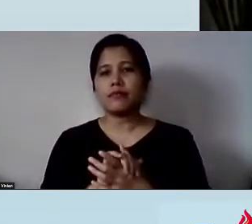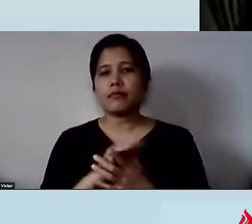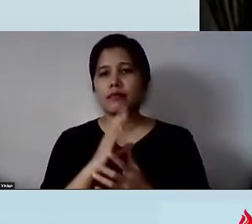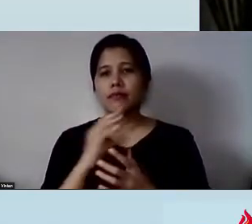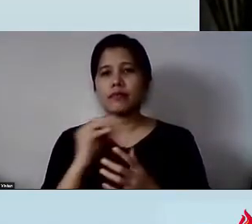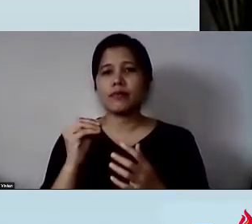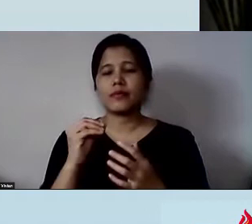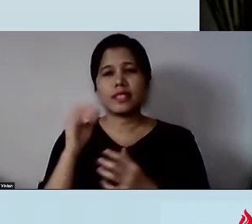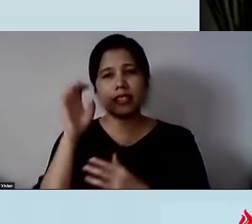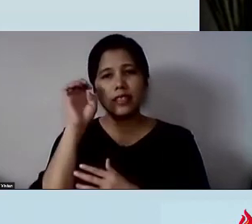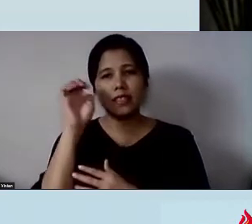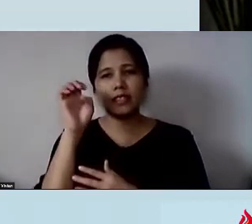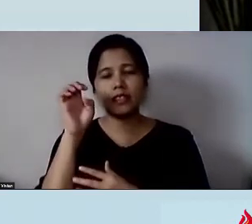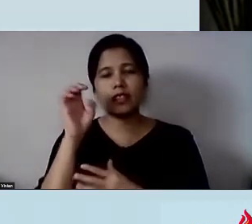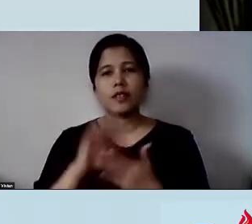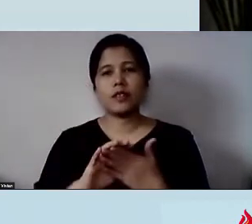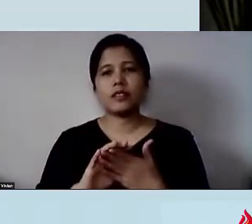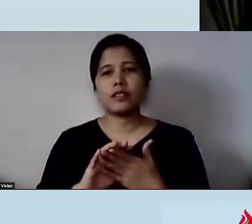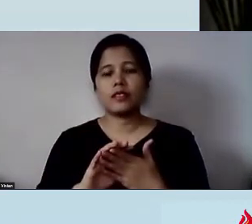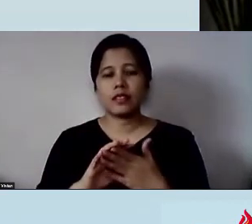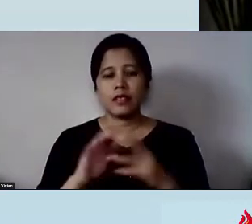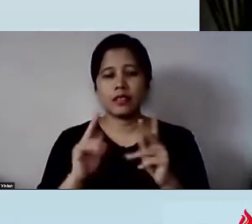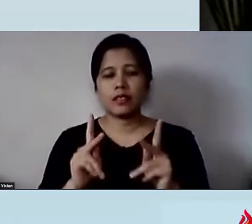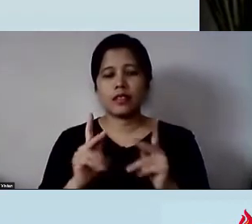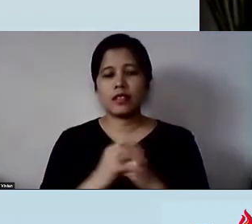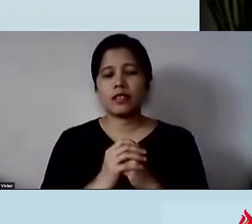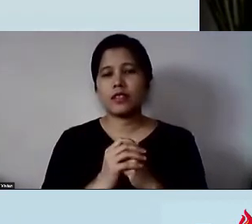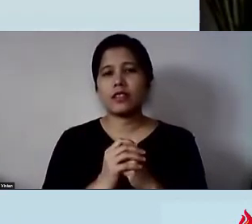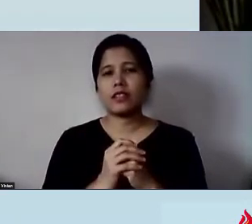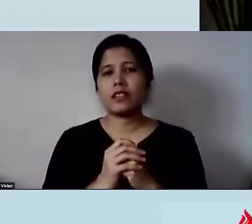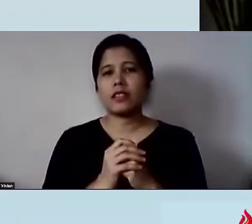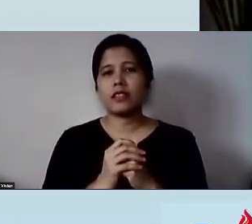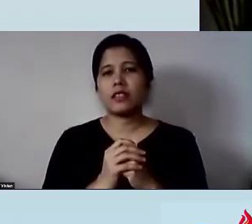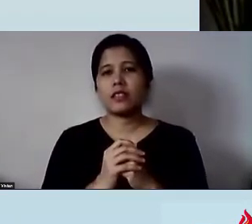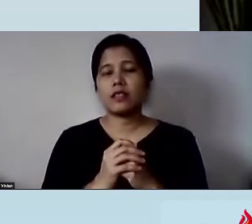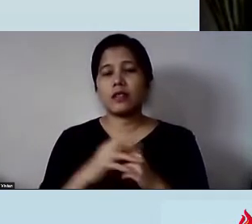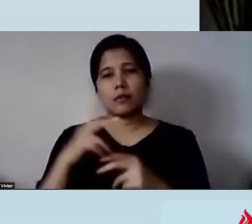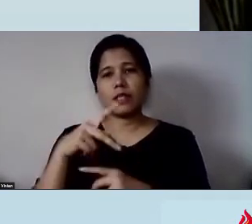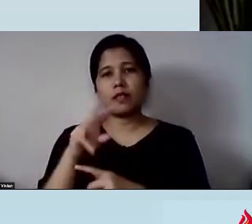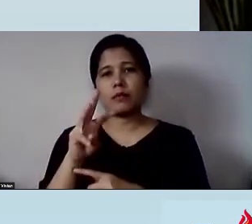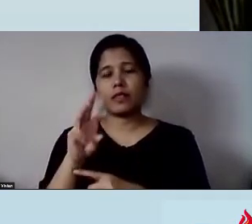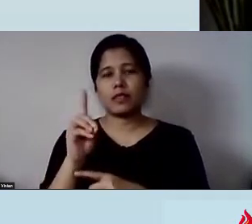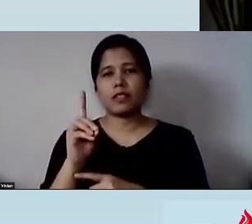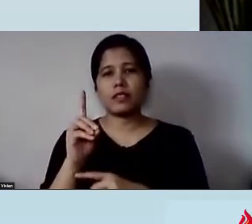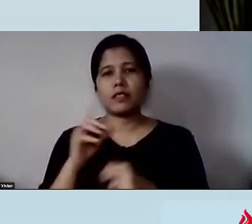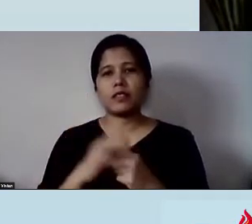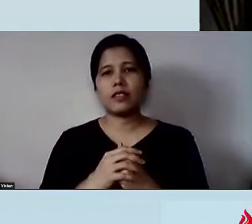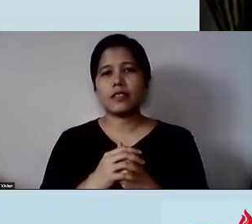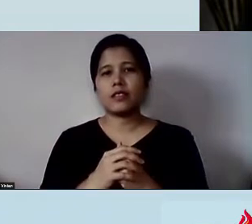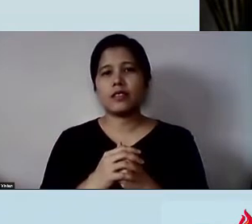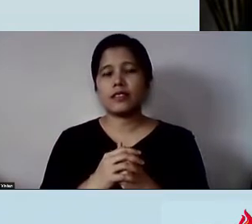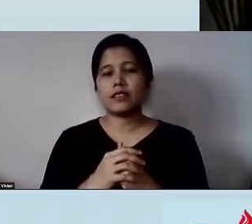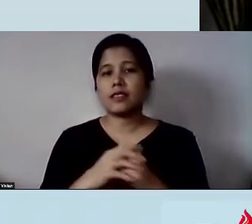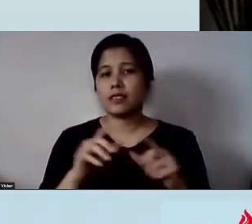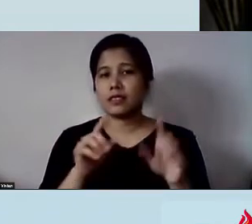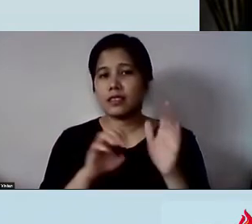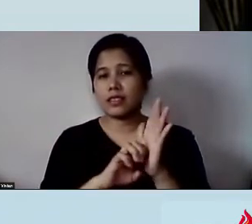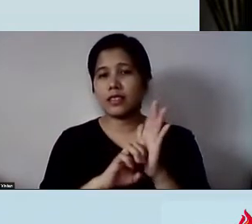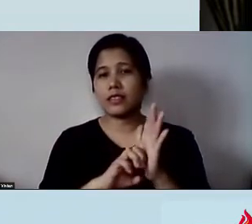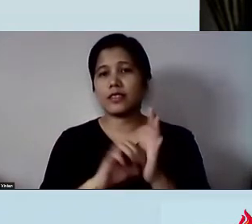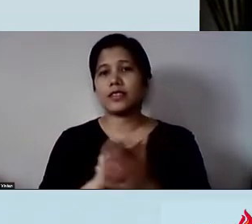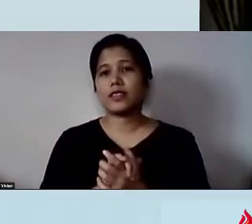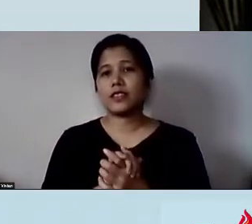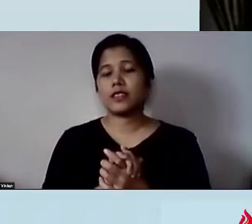he is a person who has helped author some of the PWD relevant laws, such as the ND